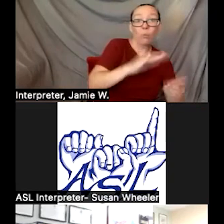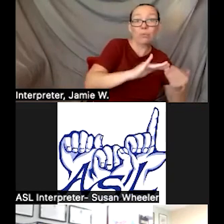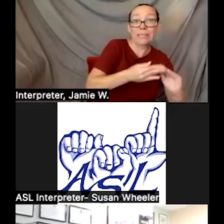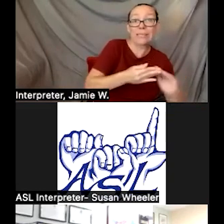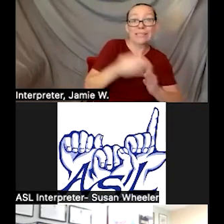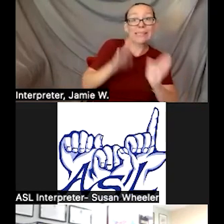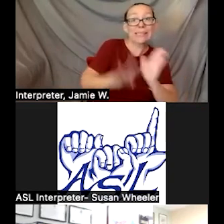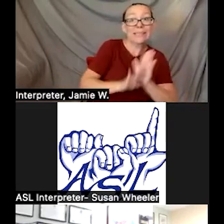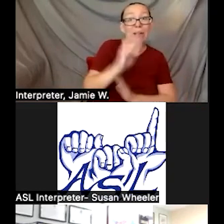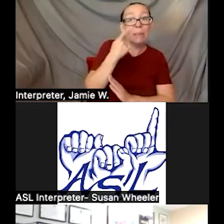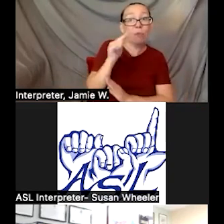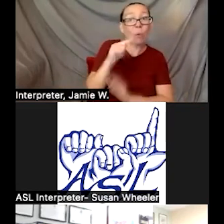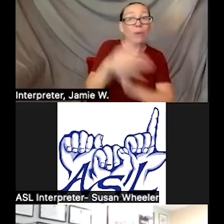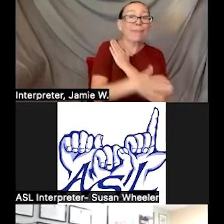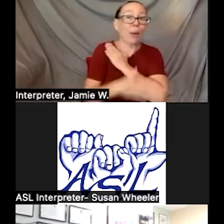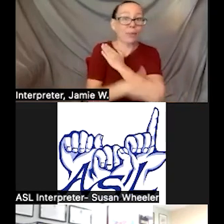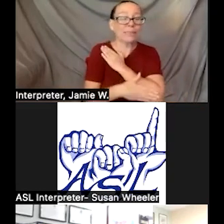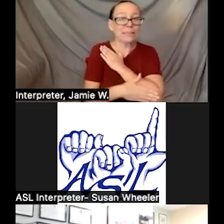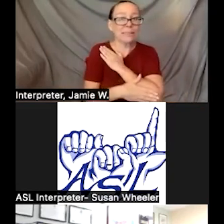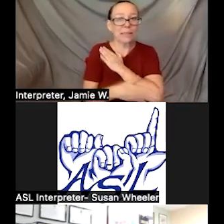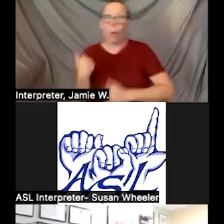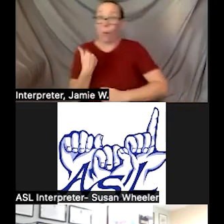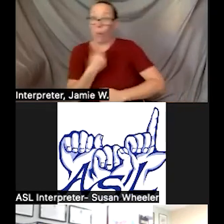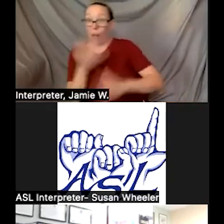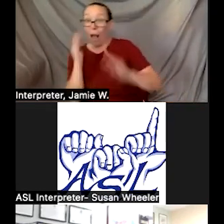focus is healthcare. So I'm hoping this will just grow.